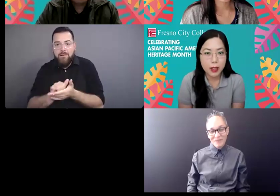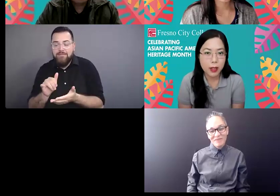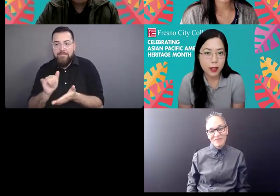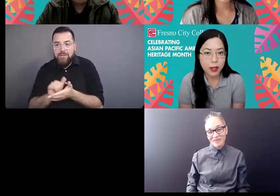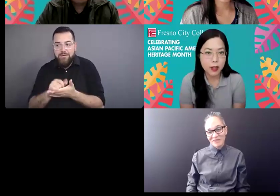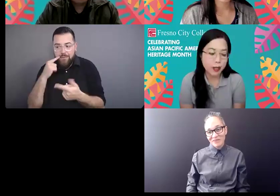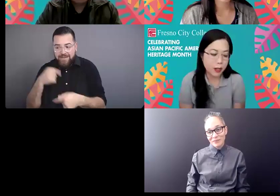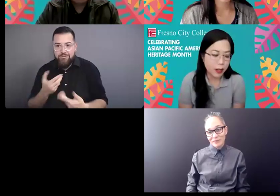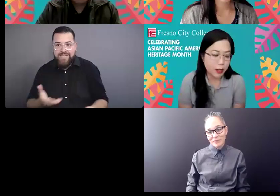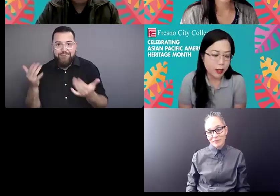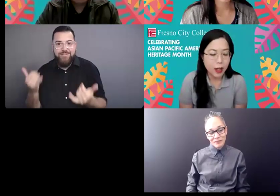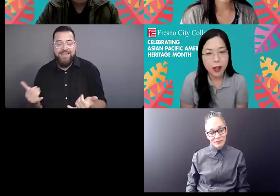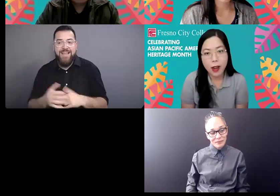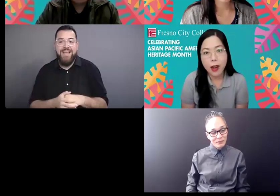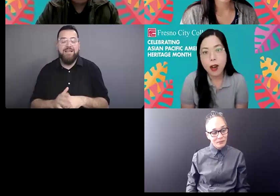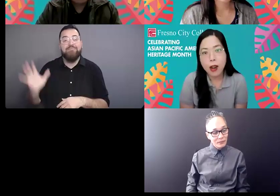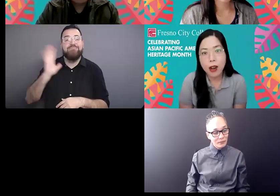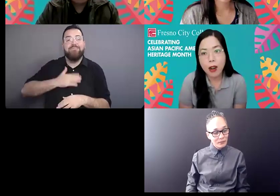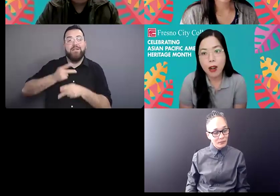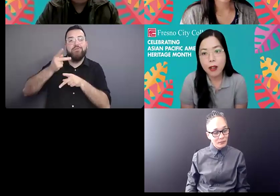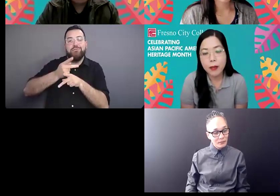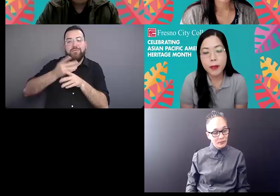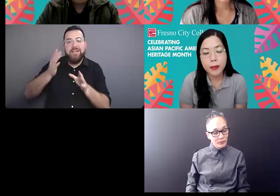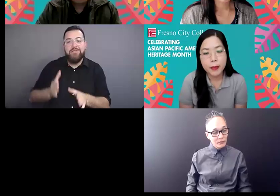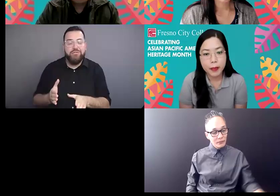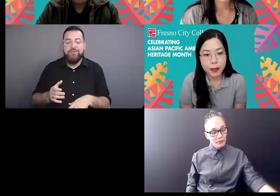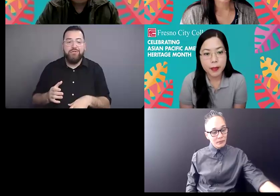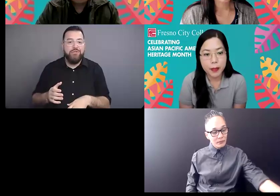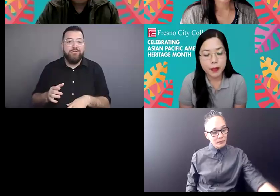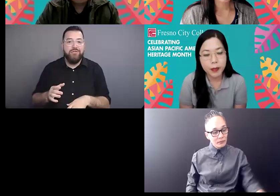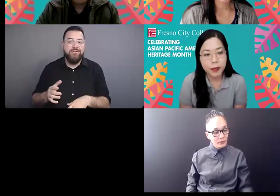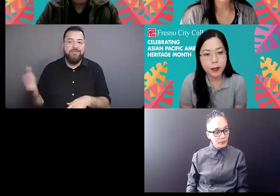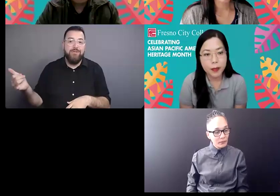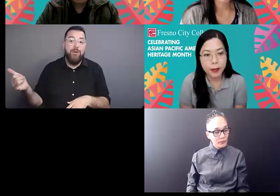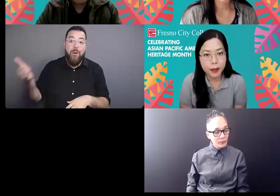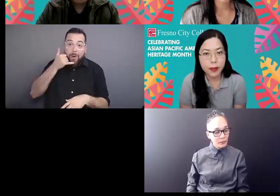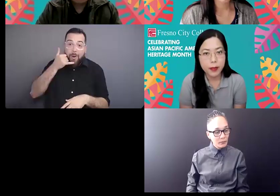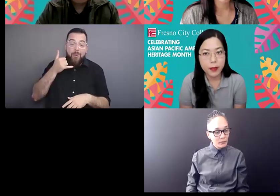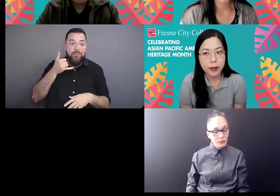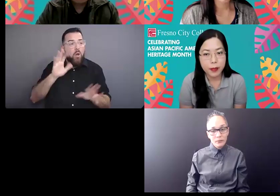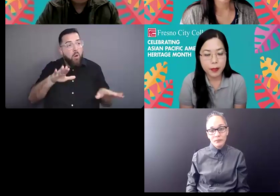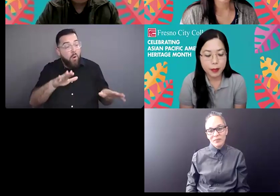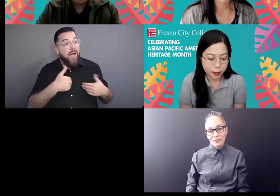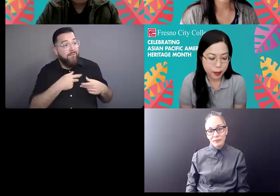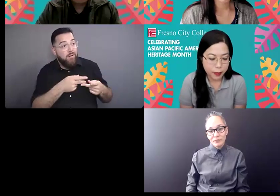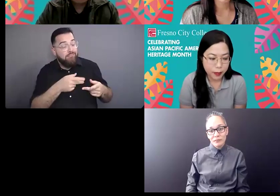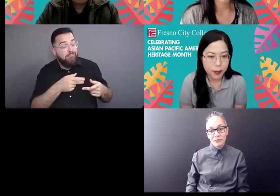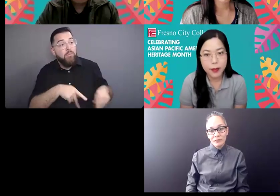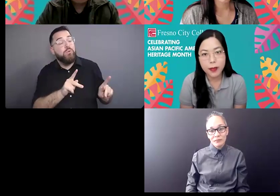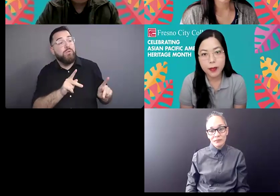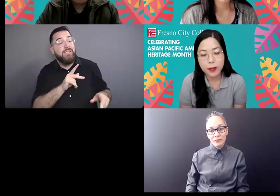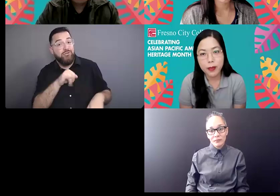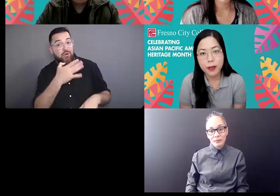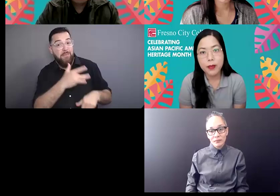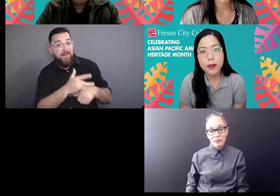or my supervisor at the time, who had called me up to present me with the opportunity, I might not be